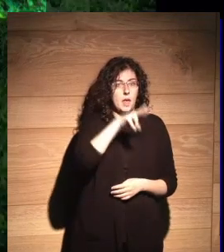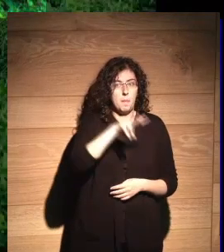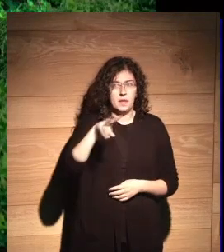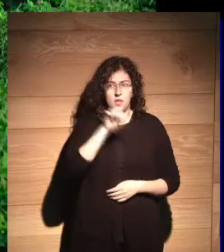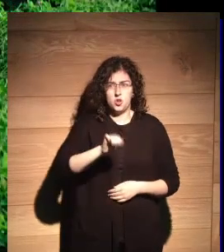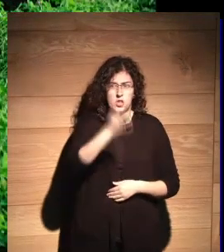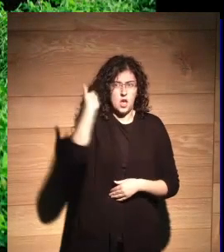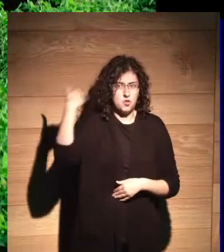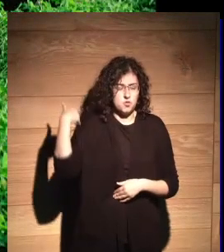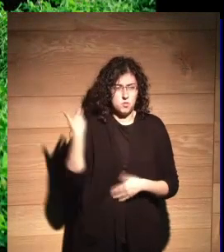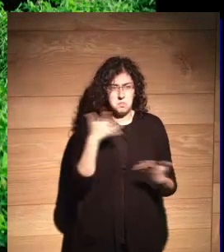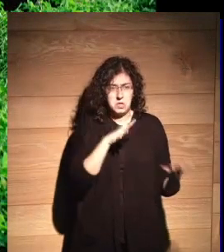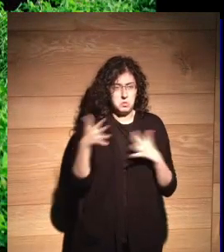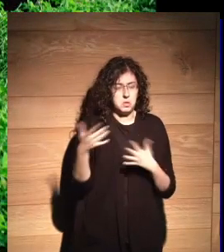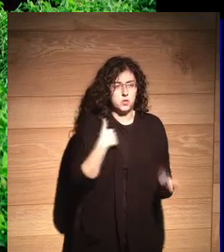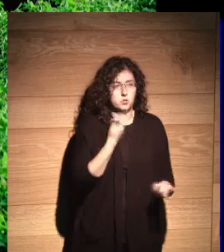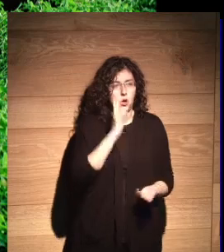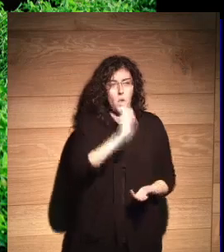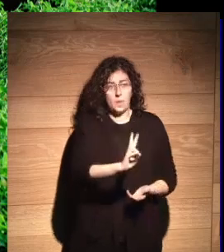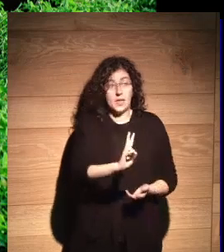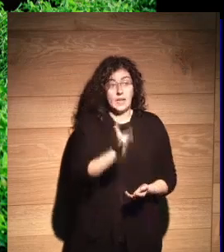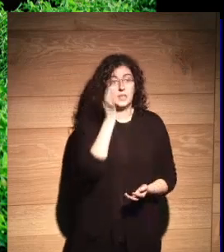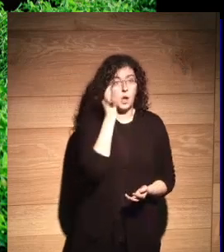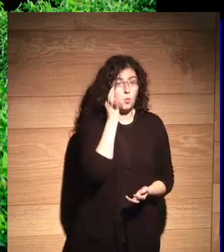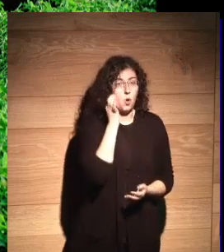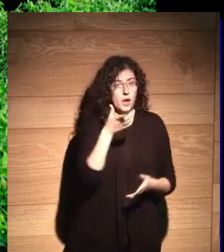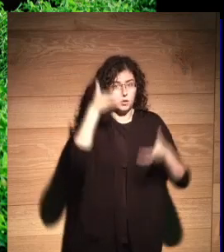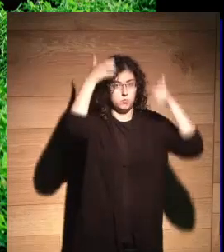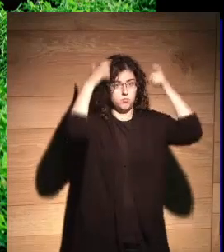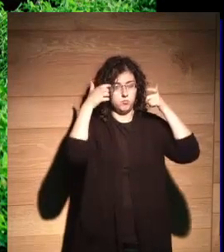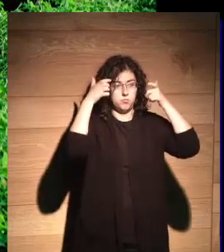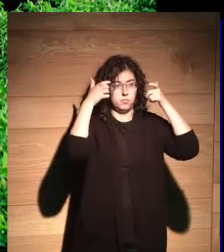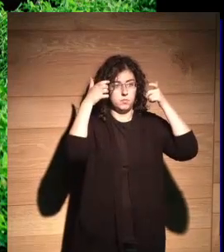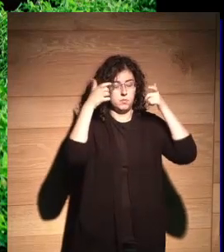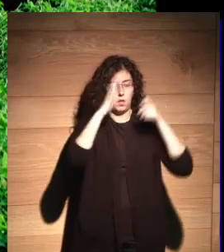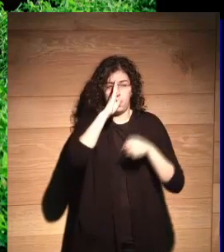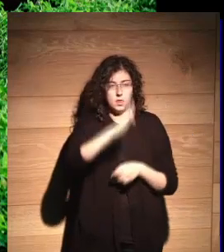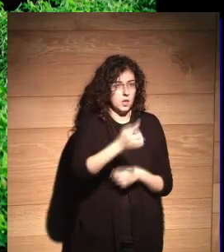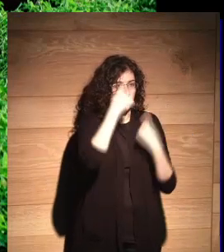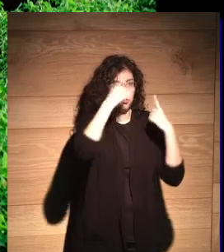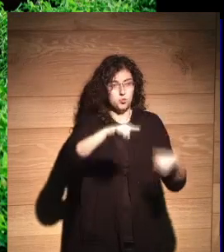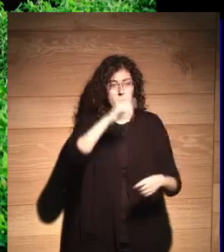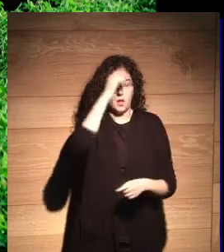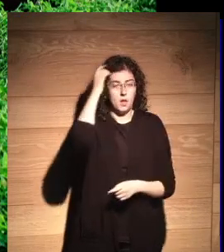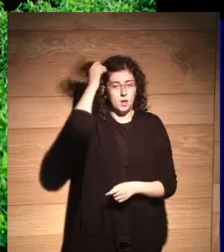saw these women in these hats, and I instantly knew that this was